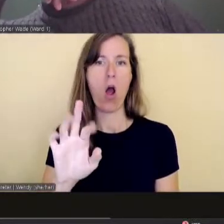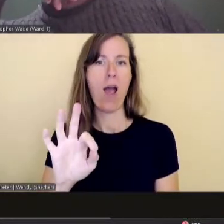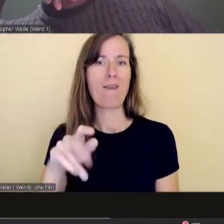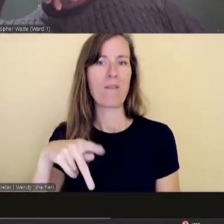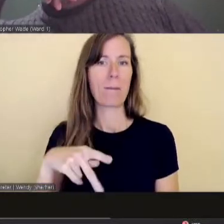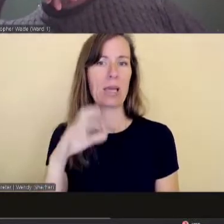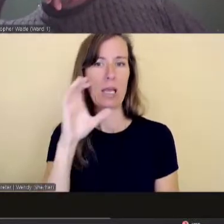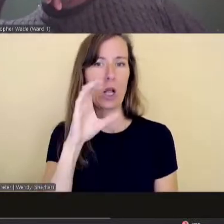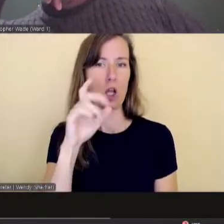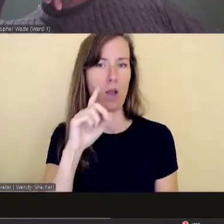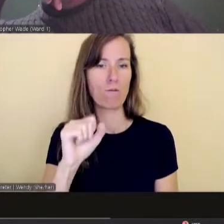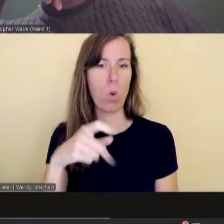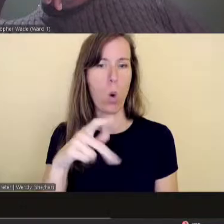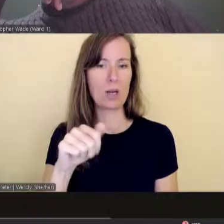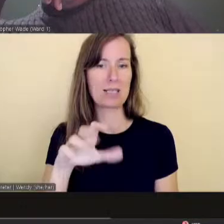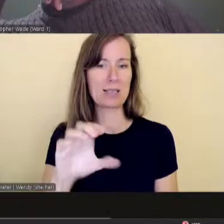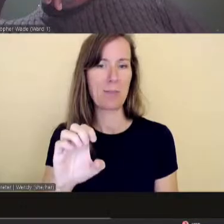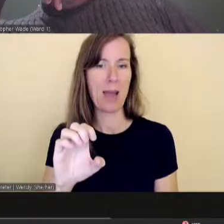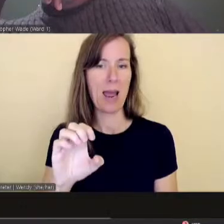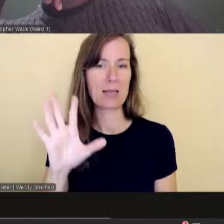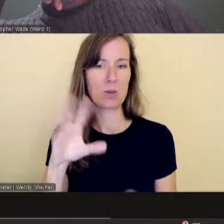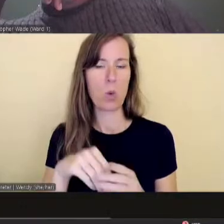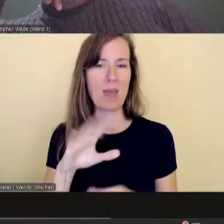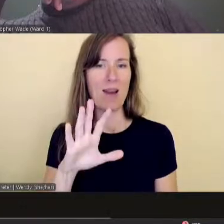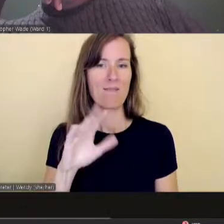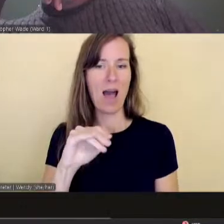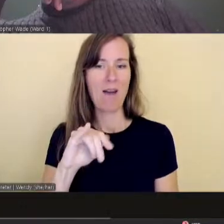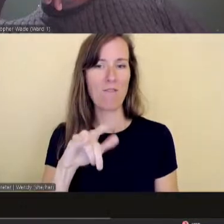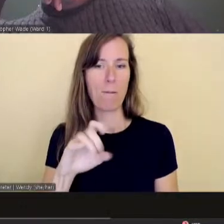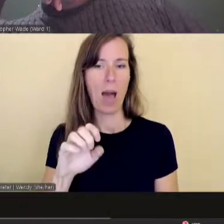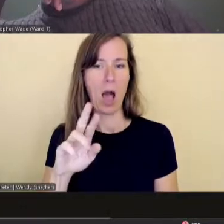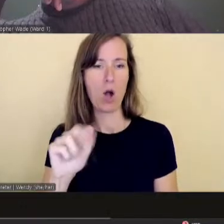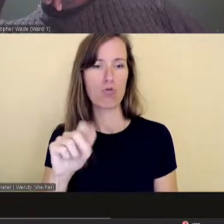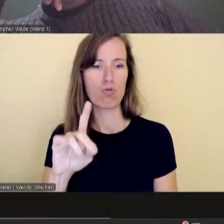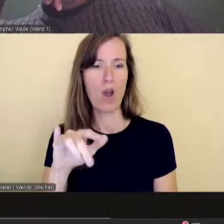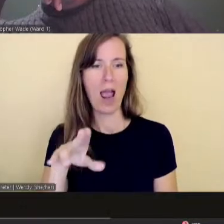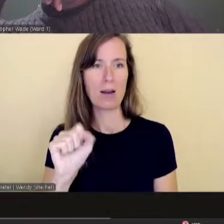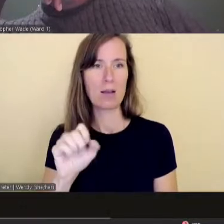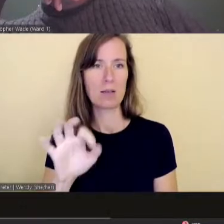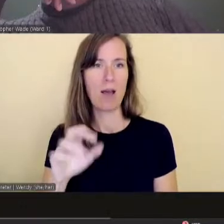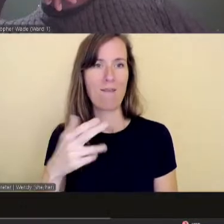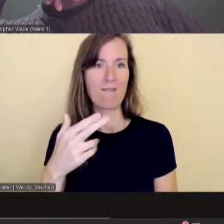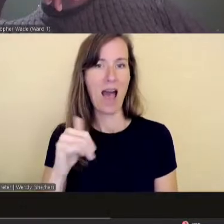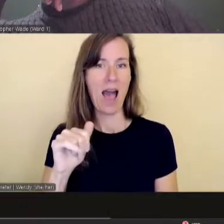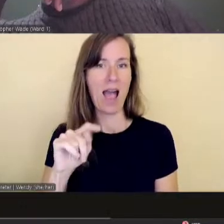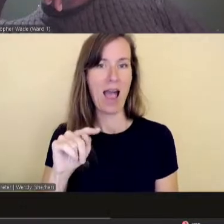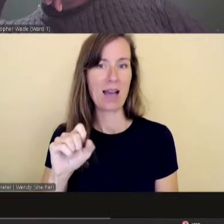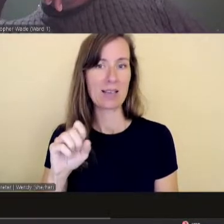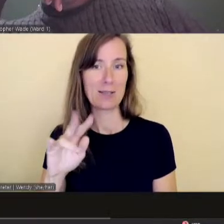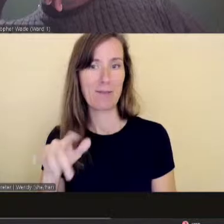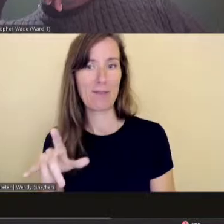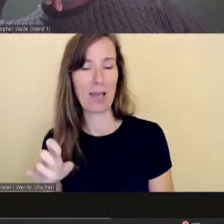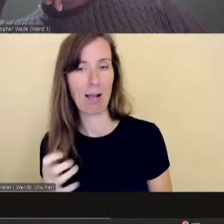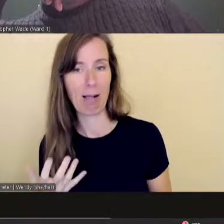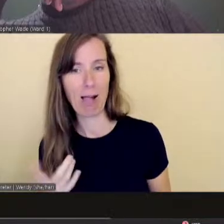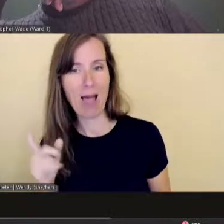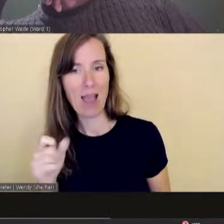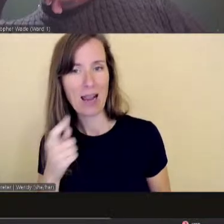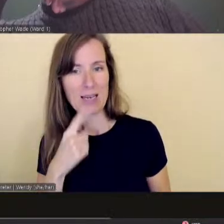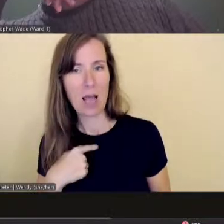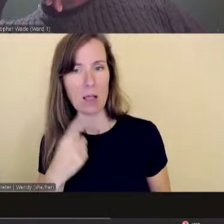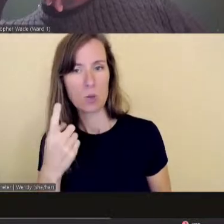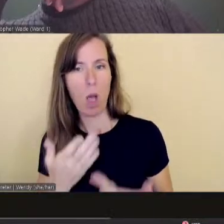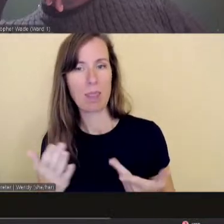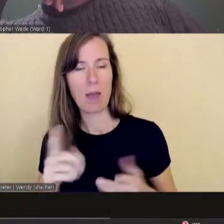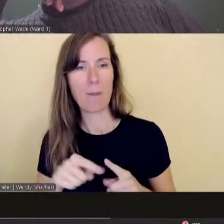within 5-mile radius of Hyattsville? Okay. I mean, they can tell us one thing, but how do we guarantee? So, like, I love the idea